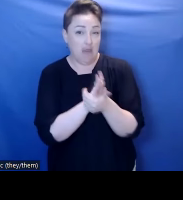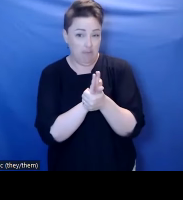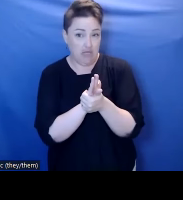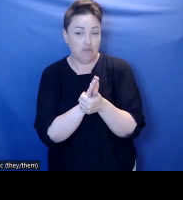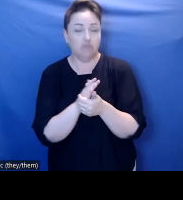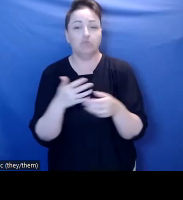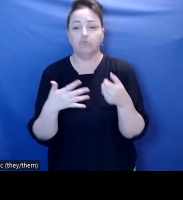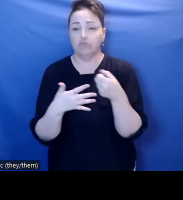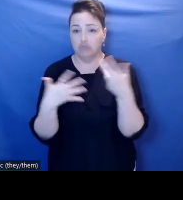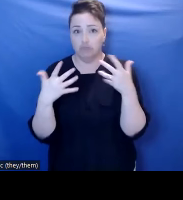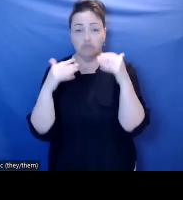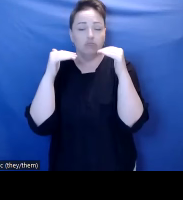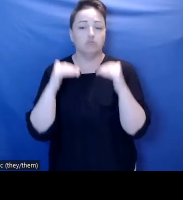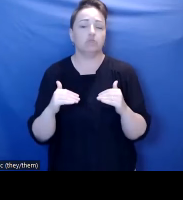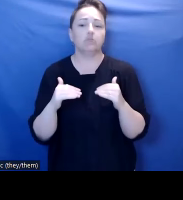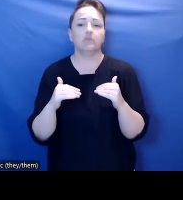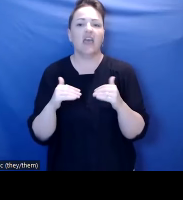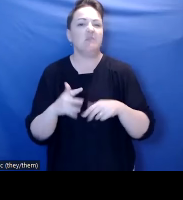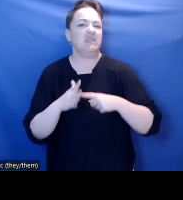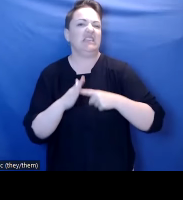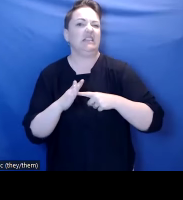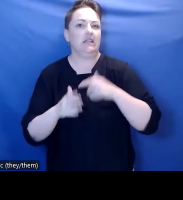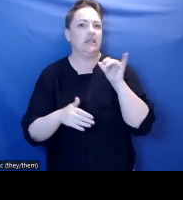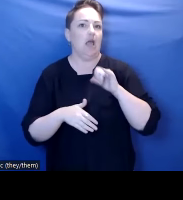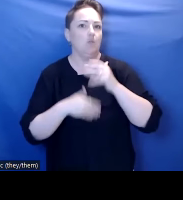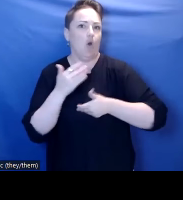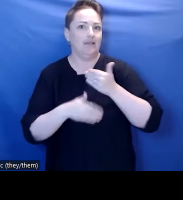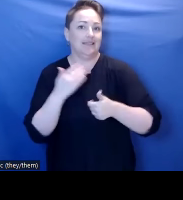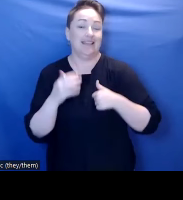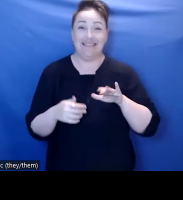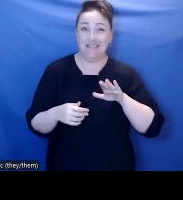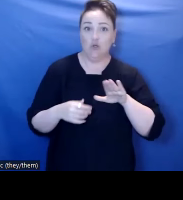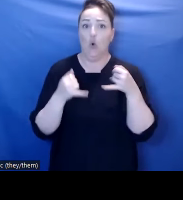steps about how you begin that process in your jurisdiction.